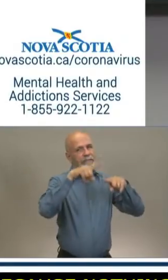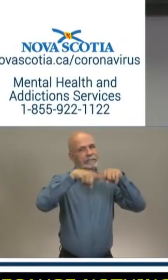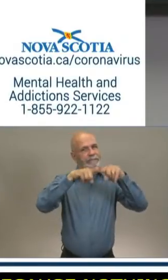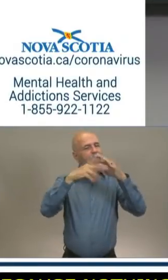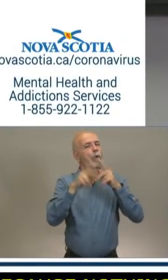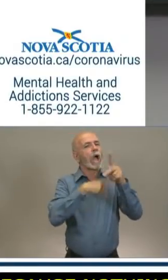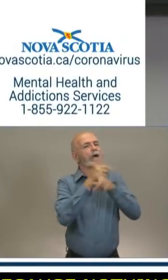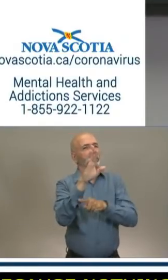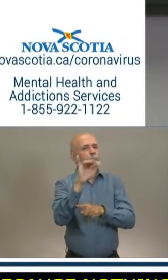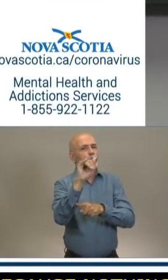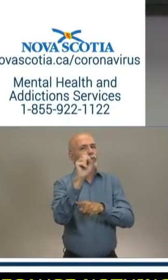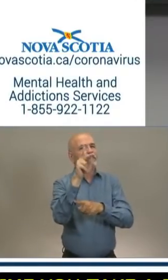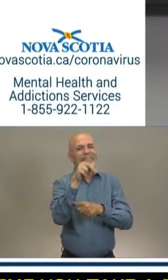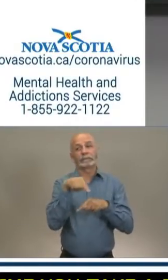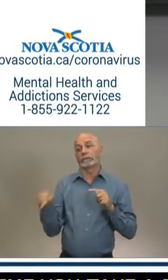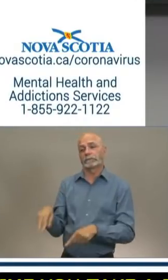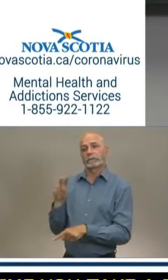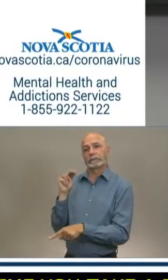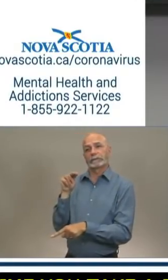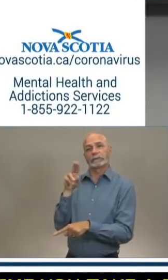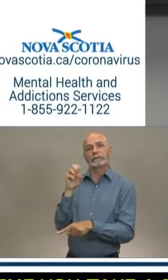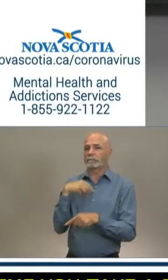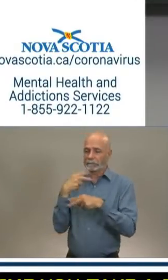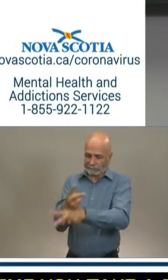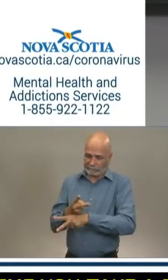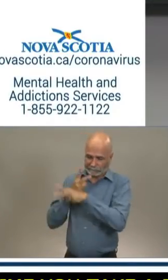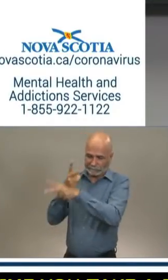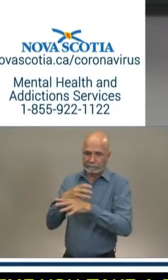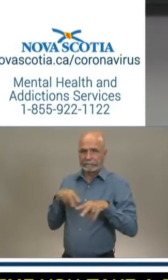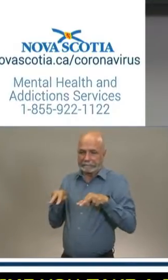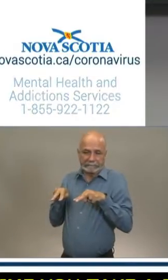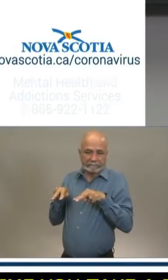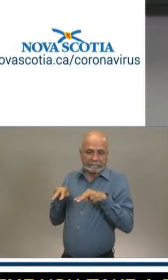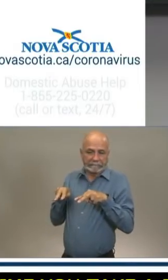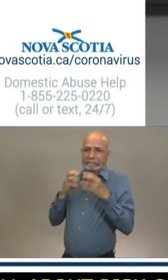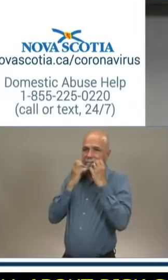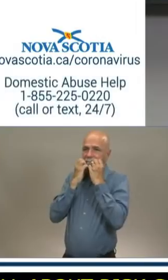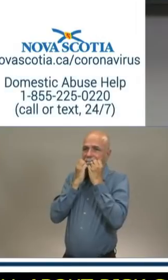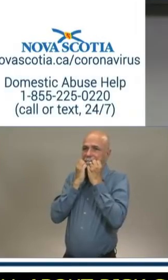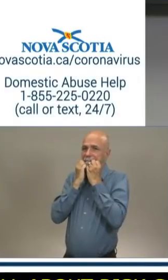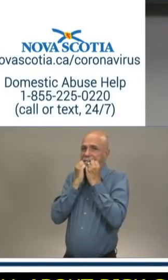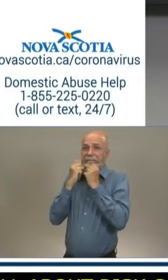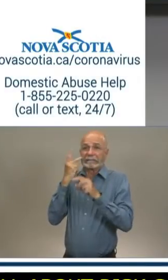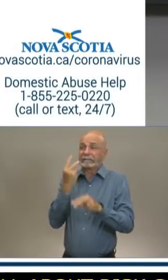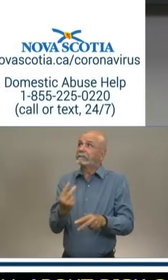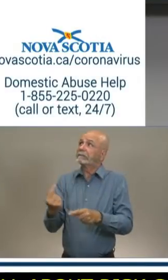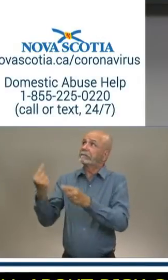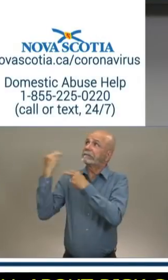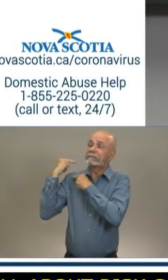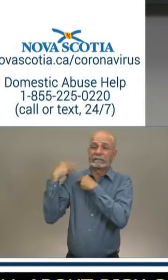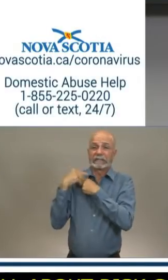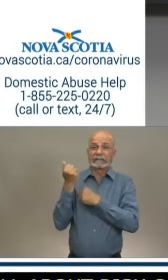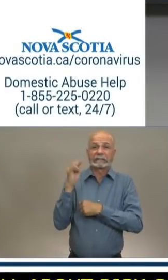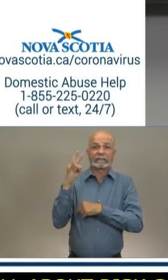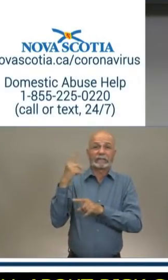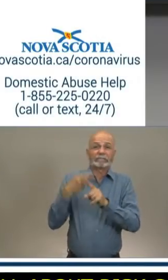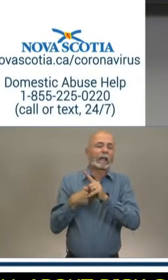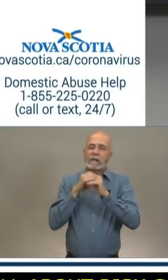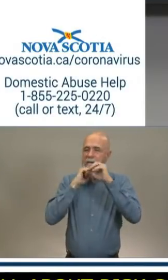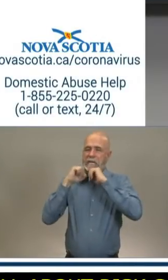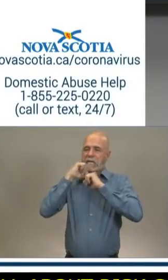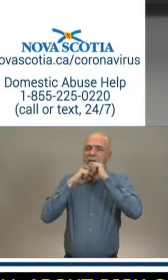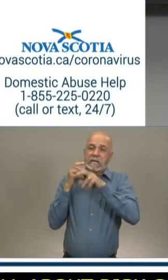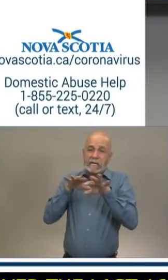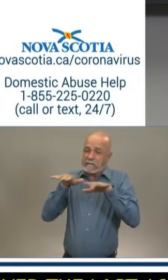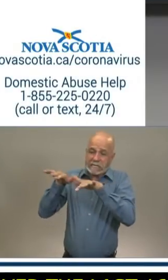always taken a cautious approach. And if you look back over the last 16 months, that cautious approach has stood us well. We're being